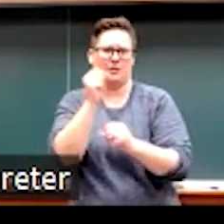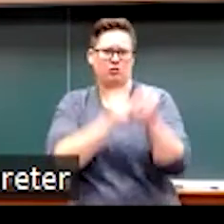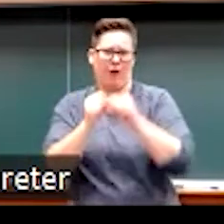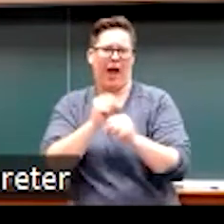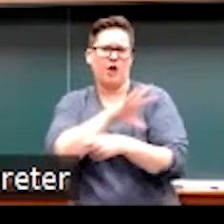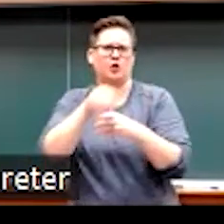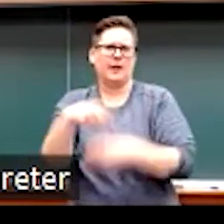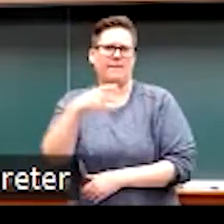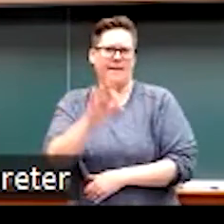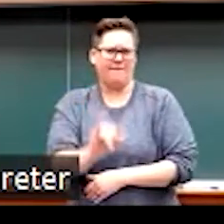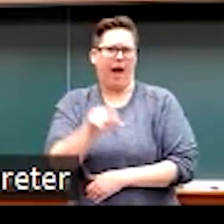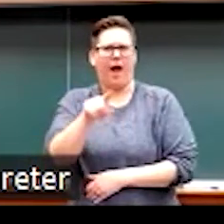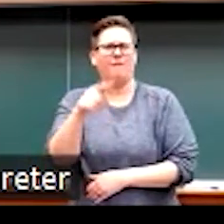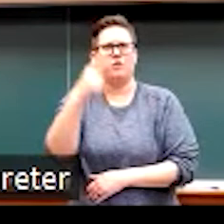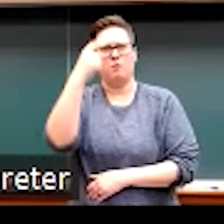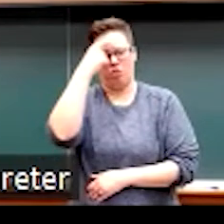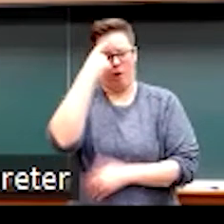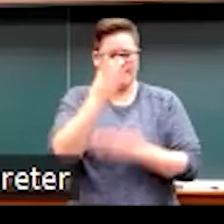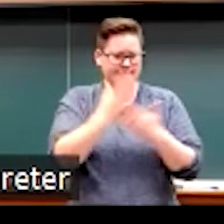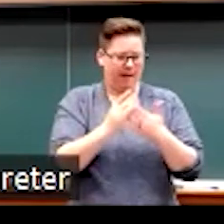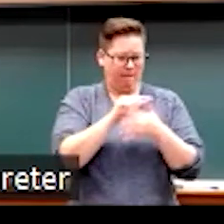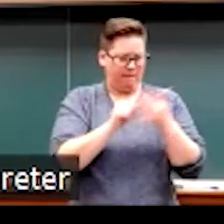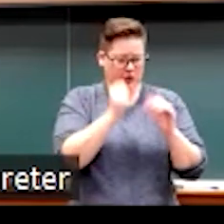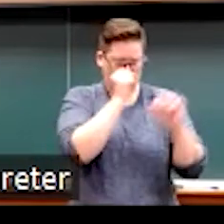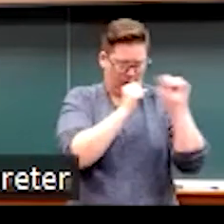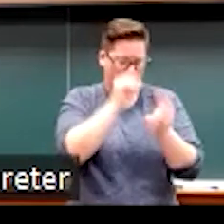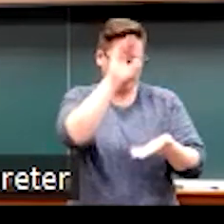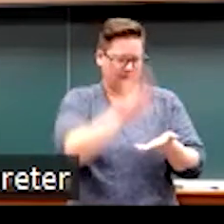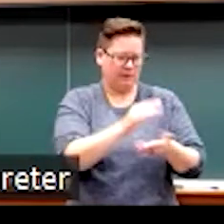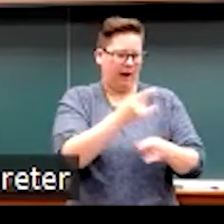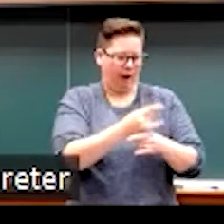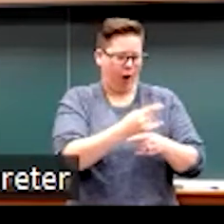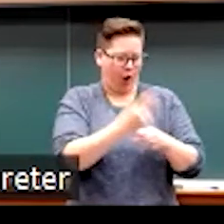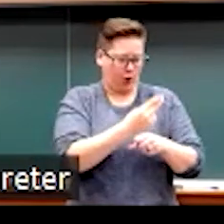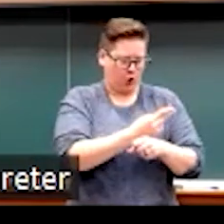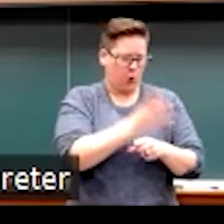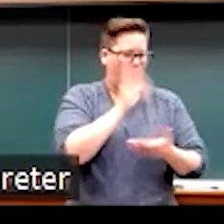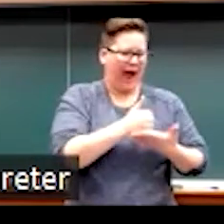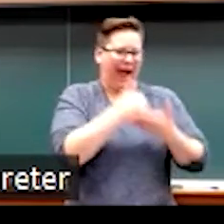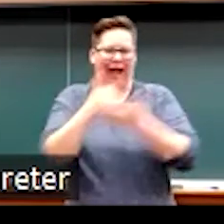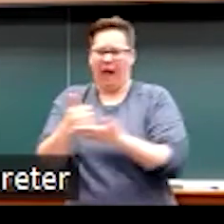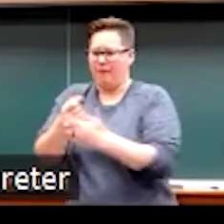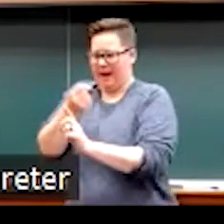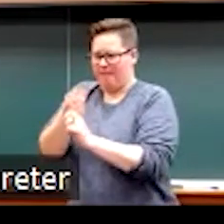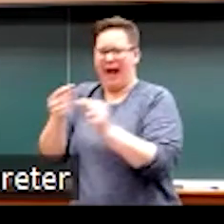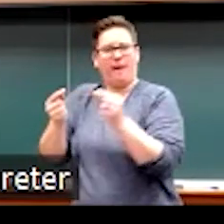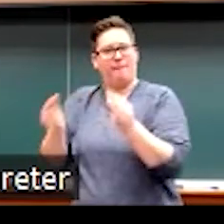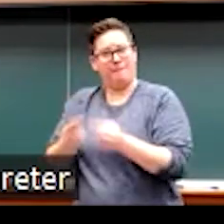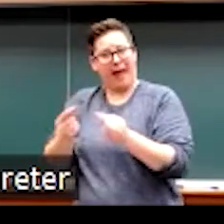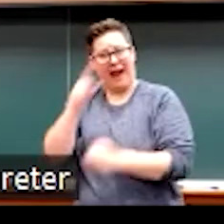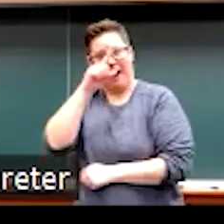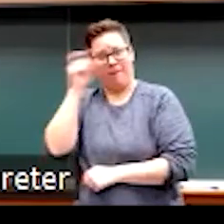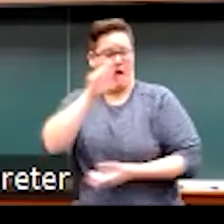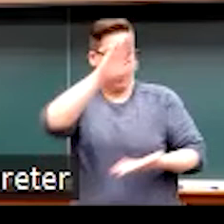PFI, or if you connect the dots that some of the strategies for reducing alcohol use would be helpful for impacting their pain,